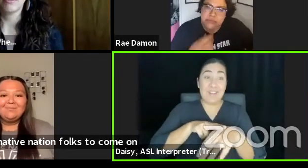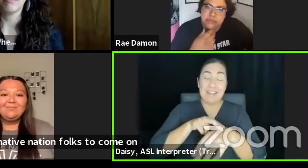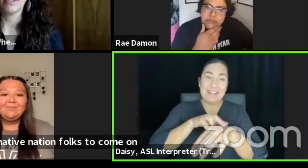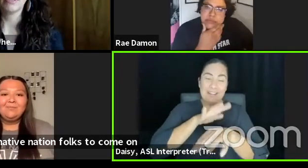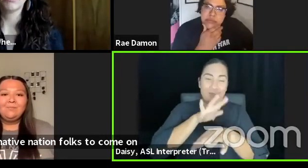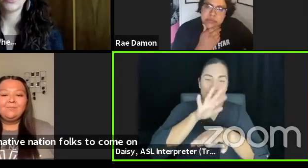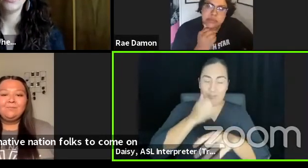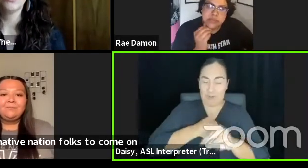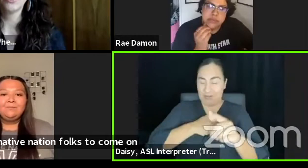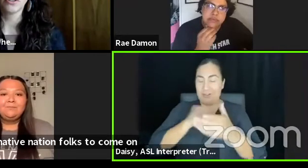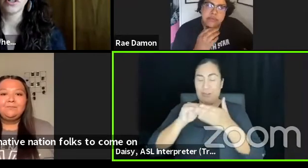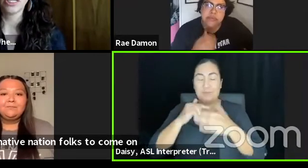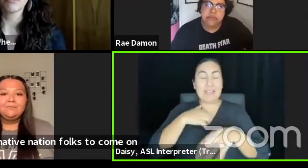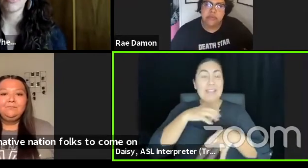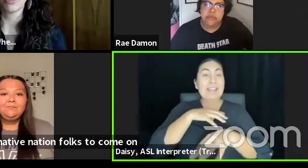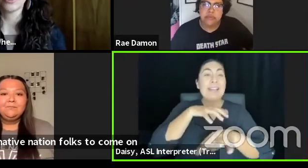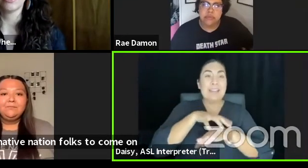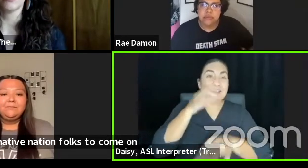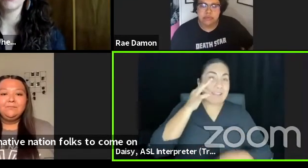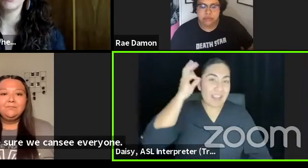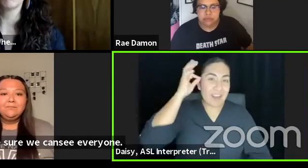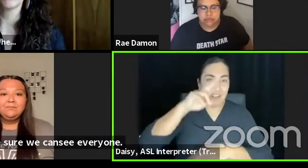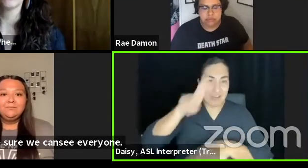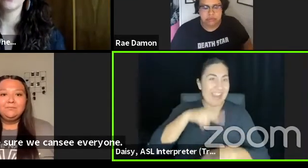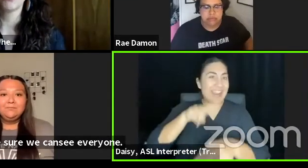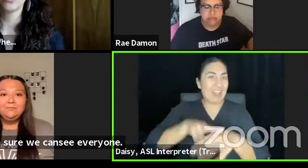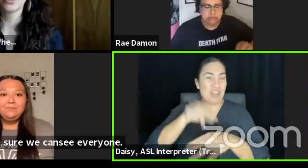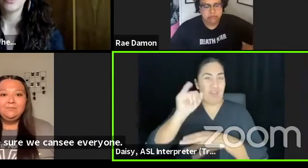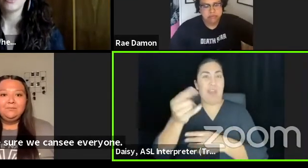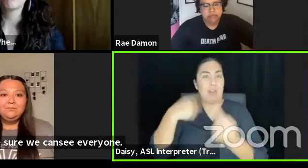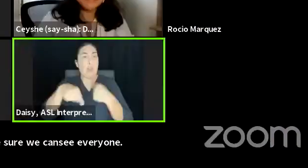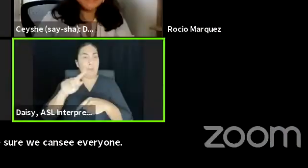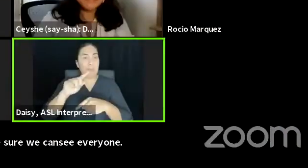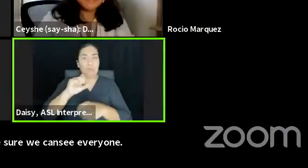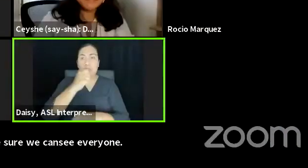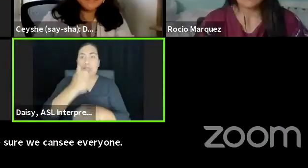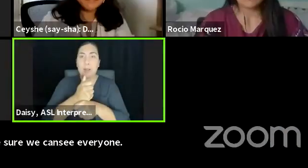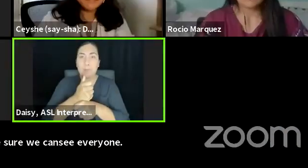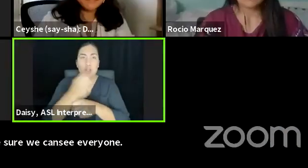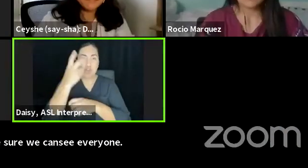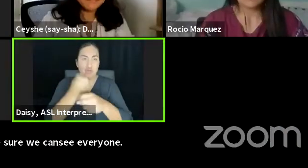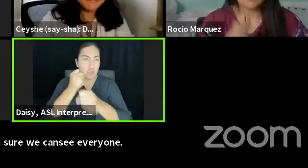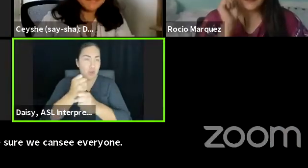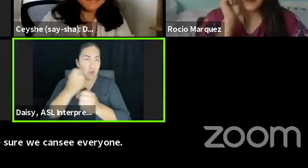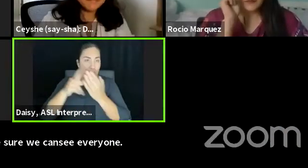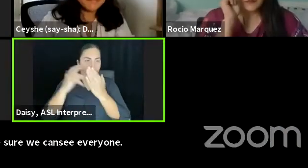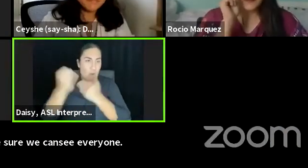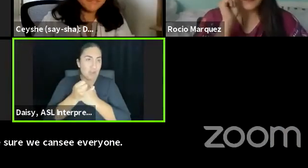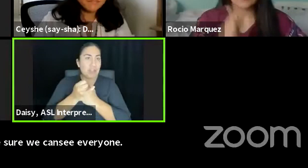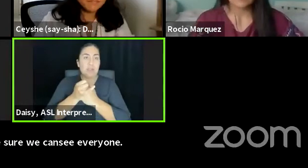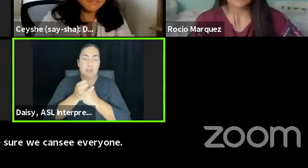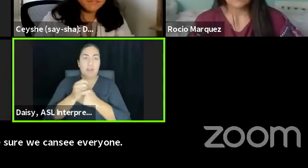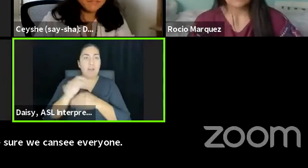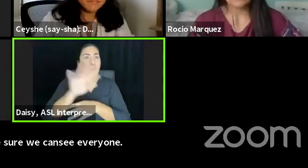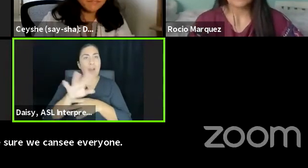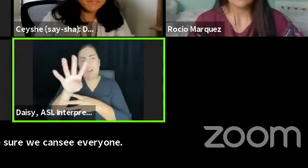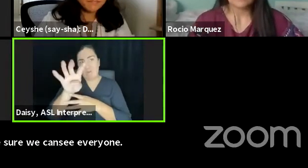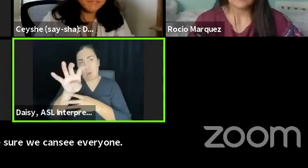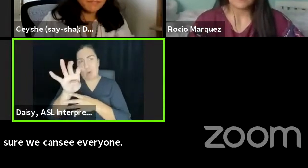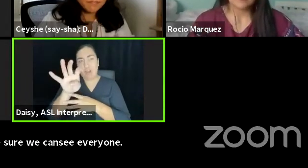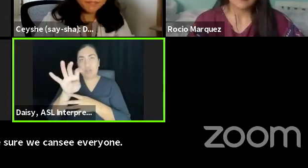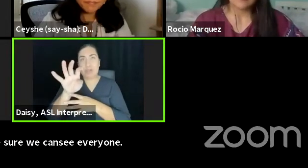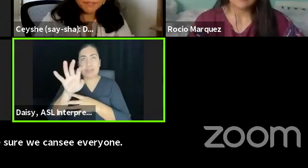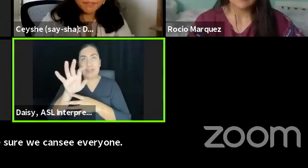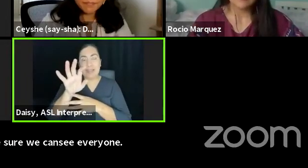Cornerstone Theater Company. It was a 2-year engagement project that ultimately presented the work of around 400 Indigenous artists in its